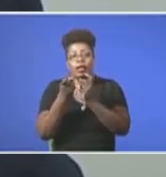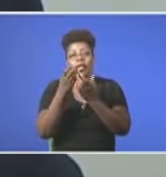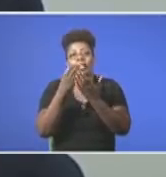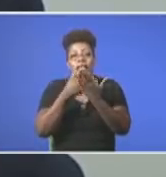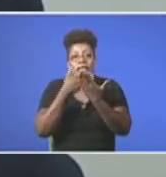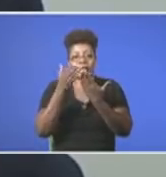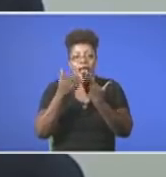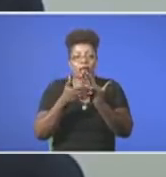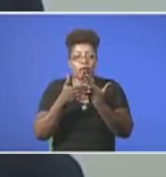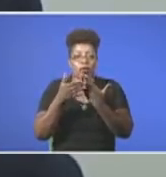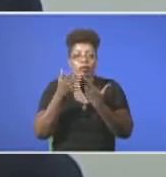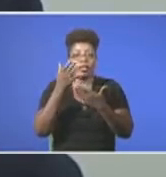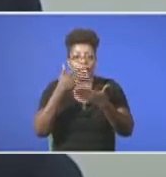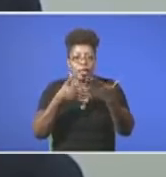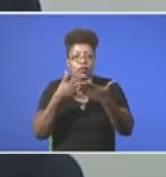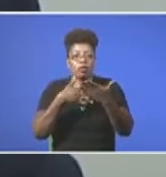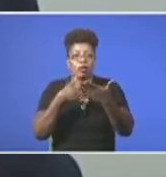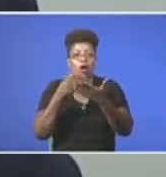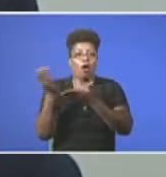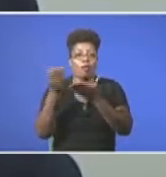bring our passengers home.